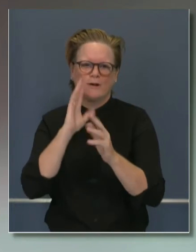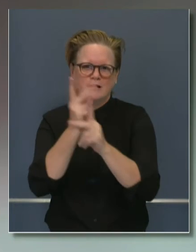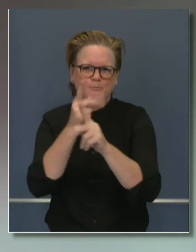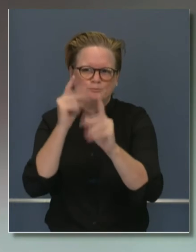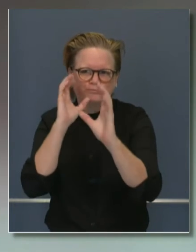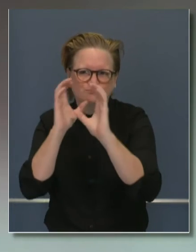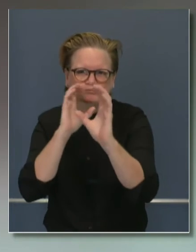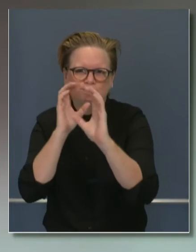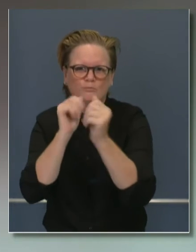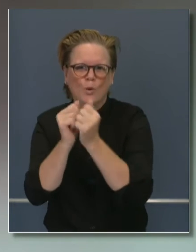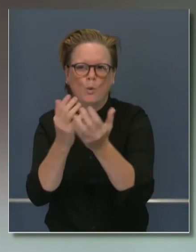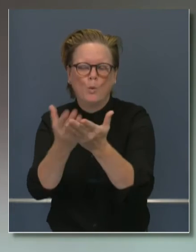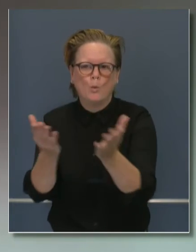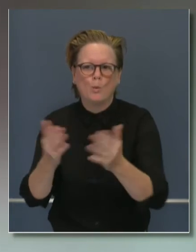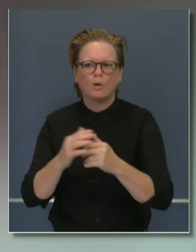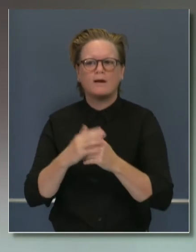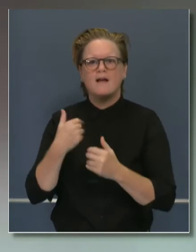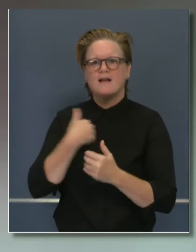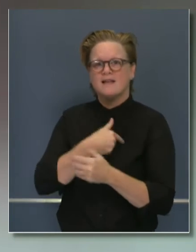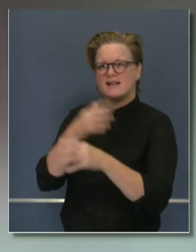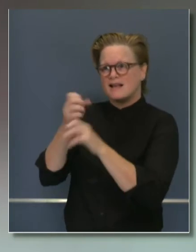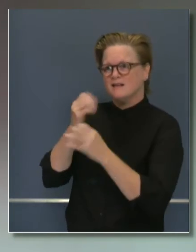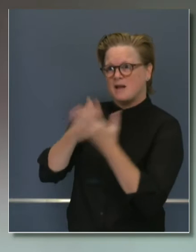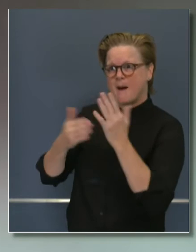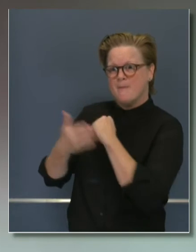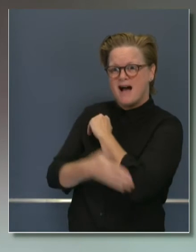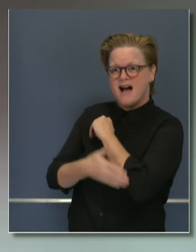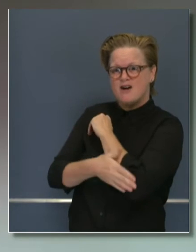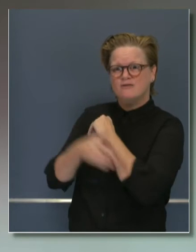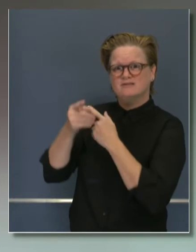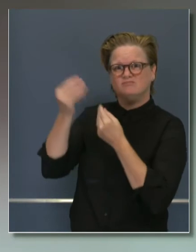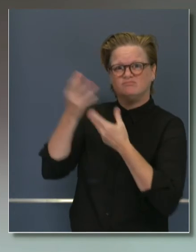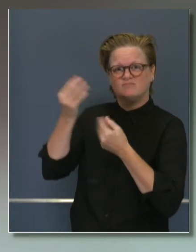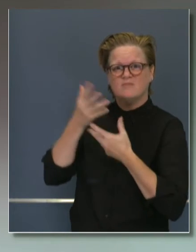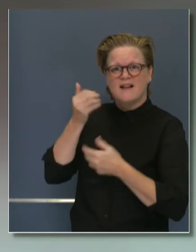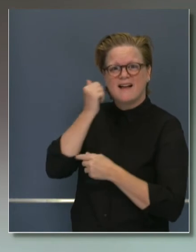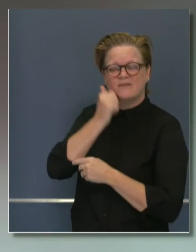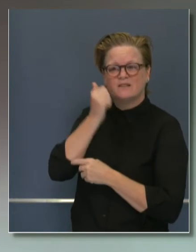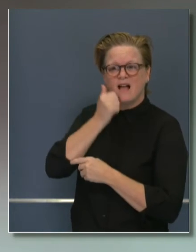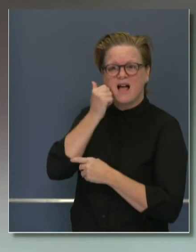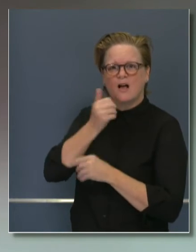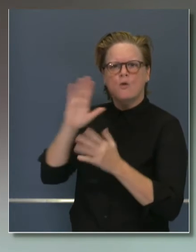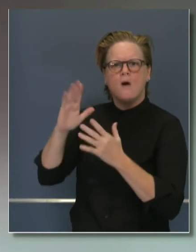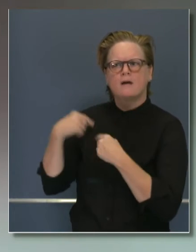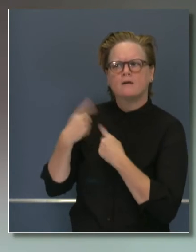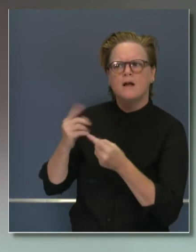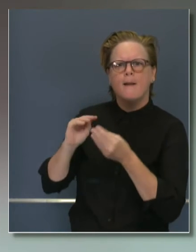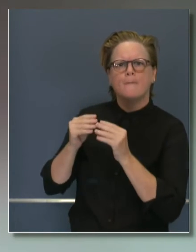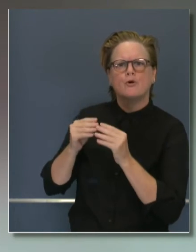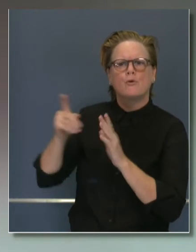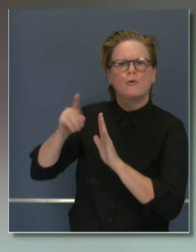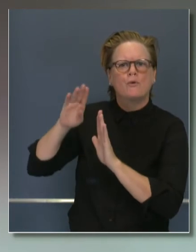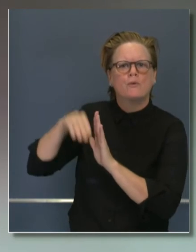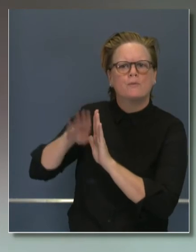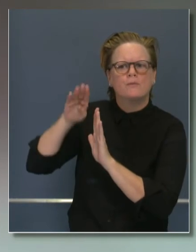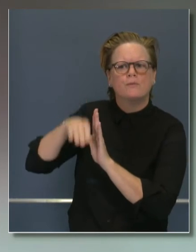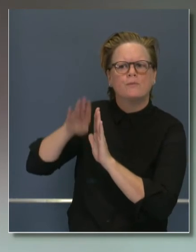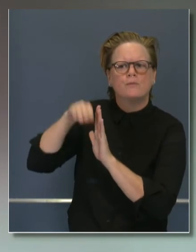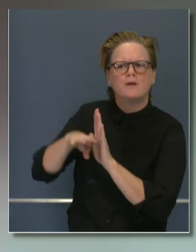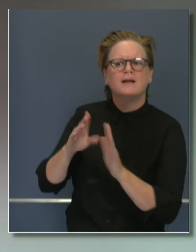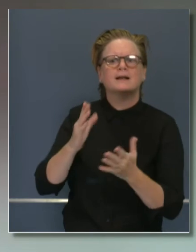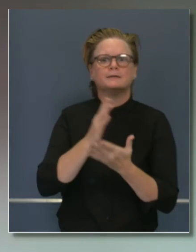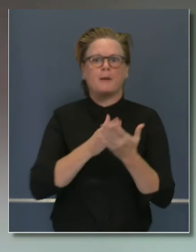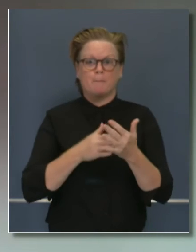on the virus and potentially meeting that 1 week mark to move forward. So again, a mixed picture across